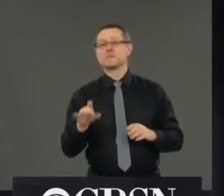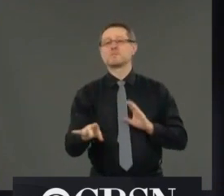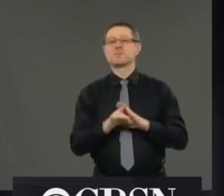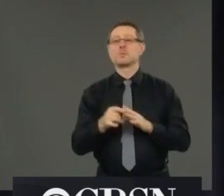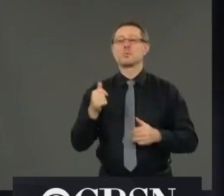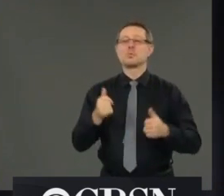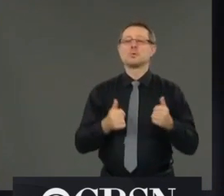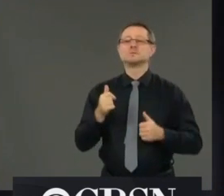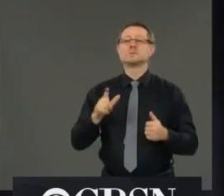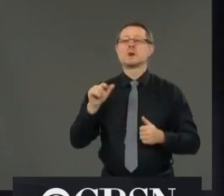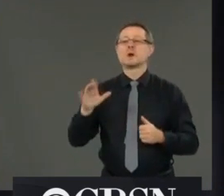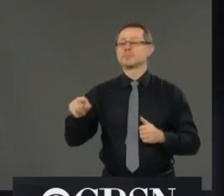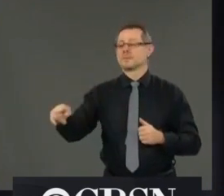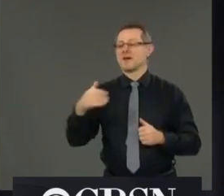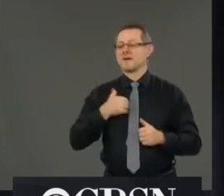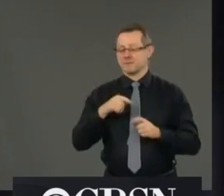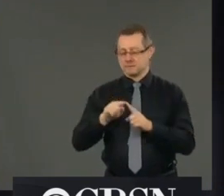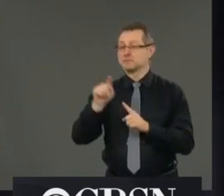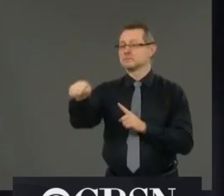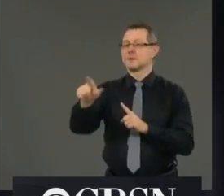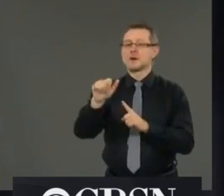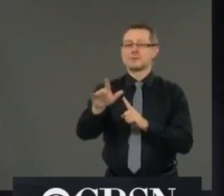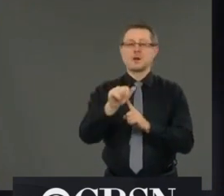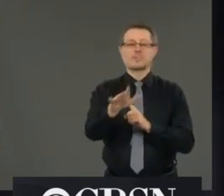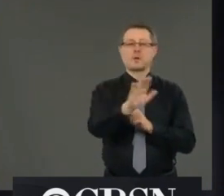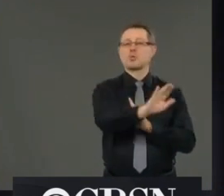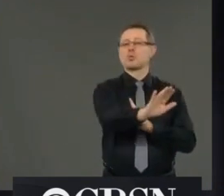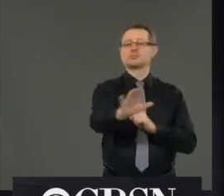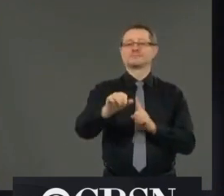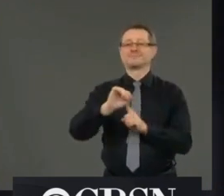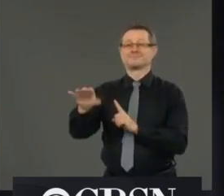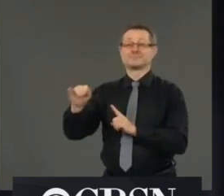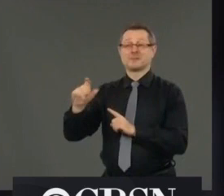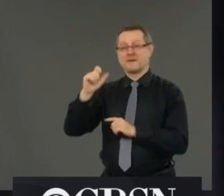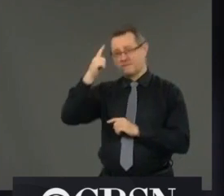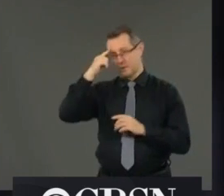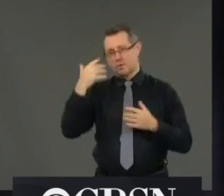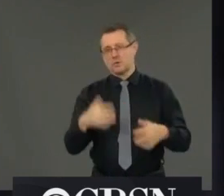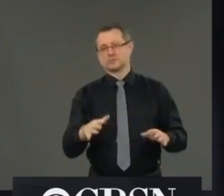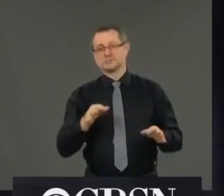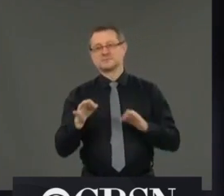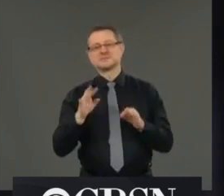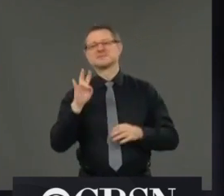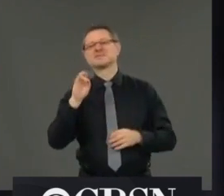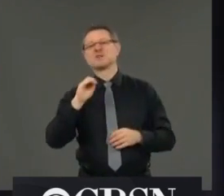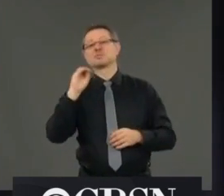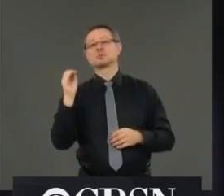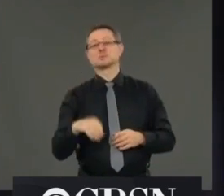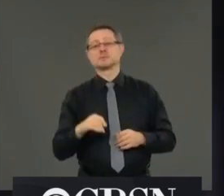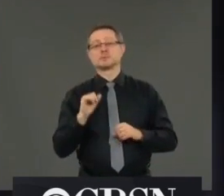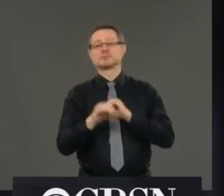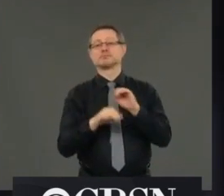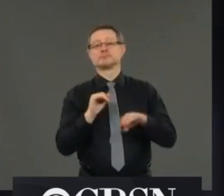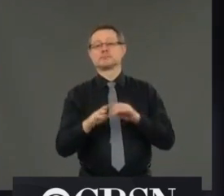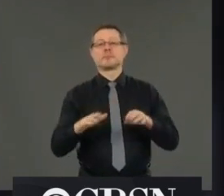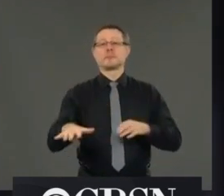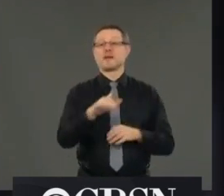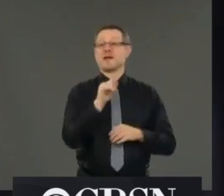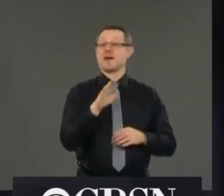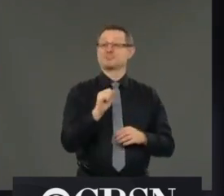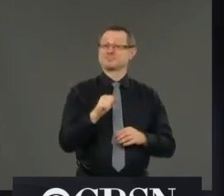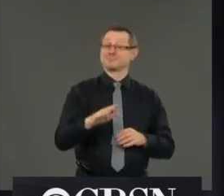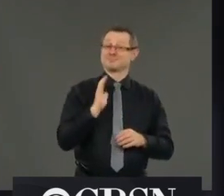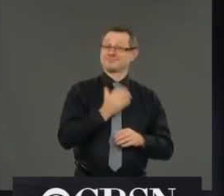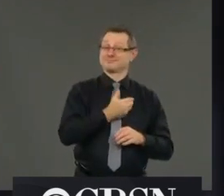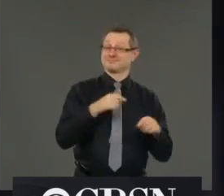that specimen. So as the governor said, about over 70% of testing, those aren't going to the labs that have what you're seeing